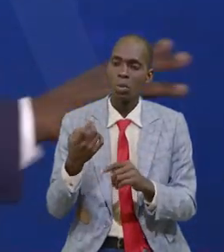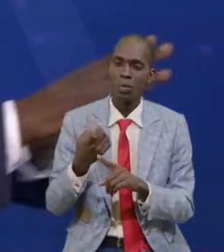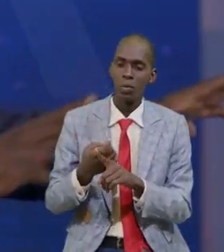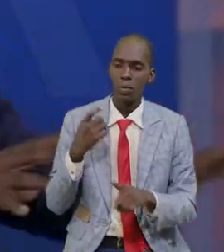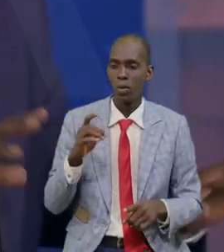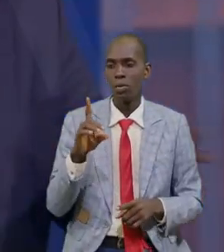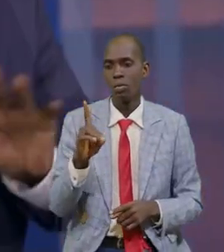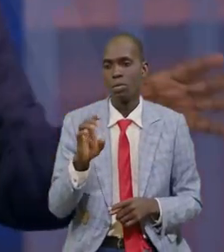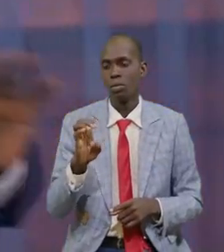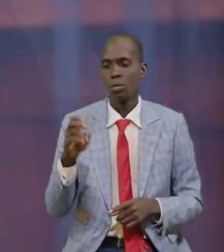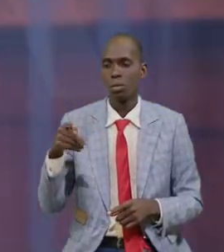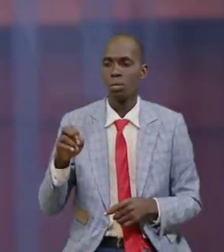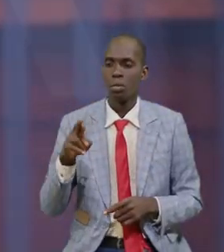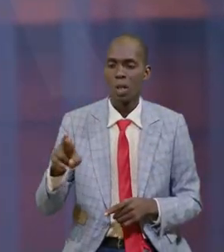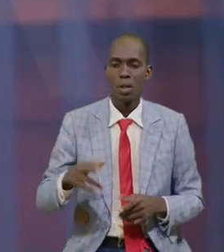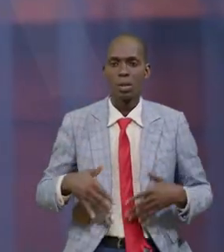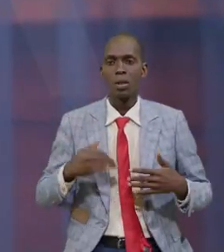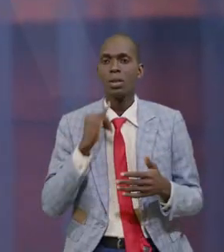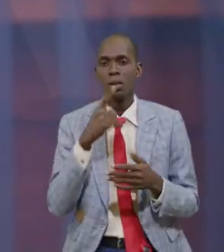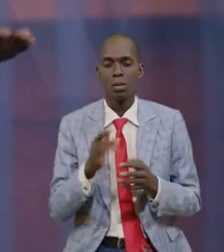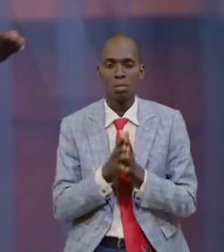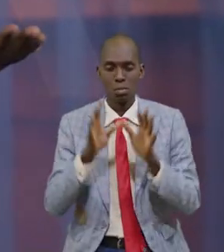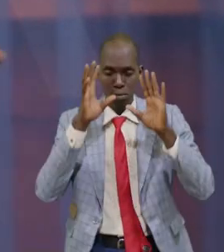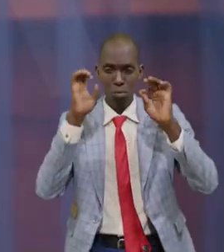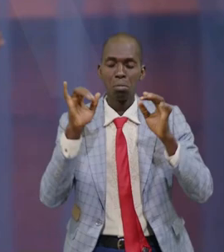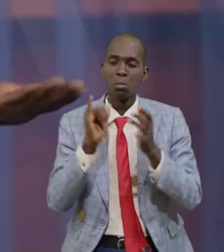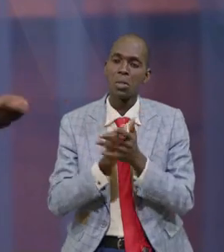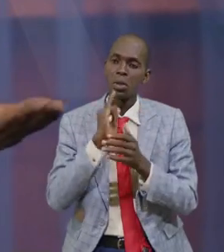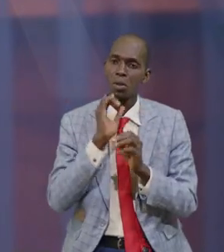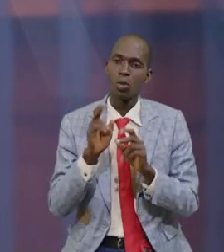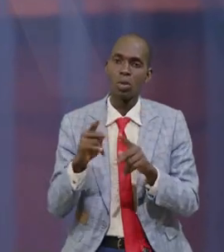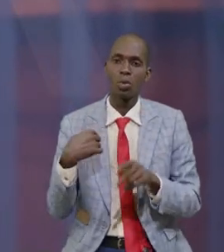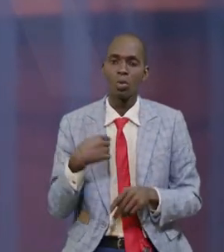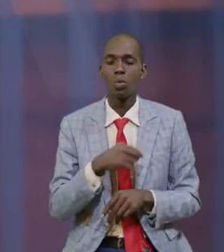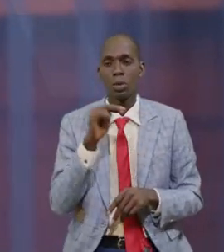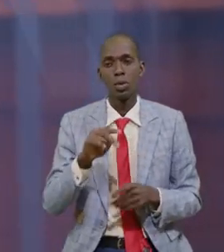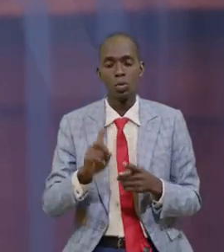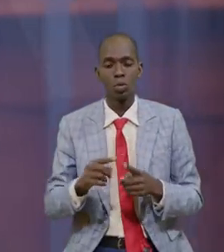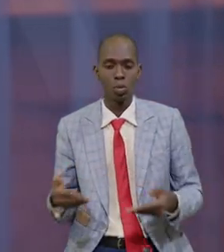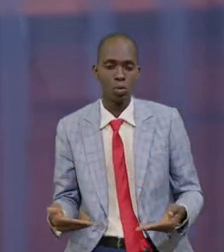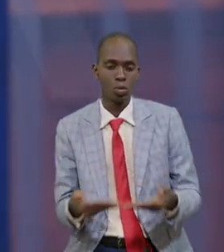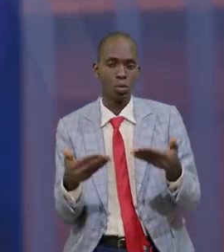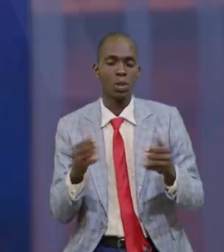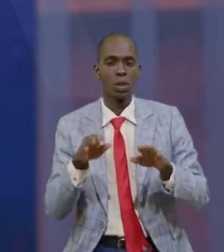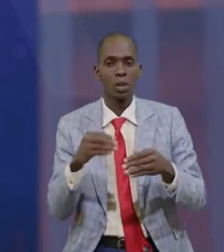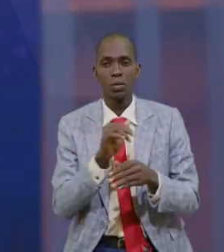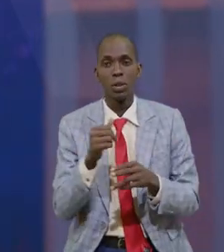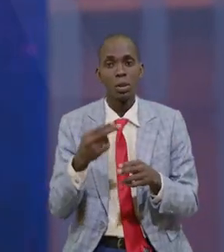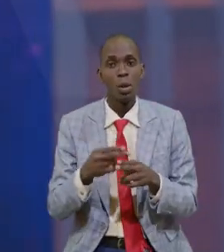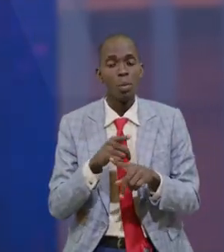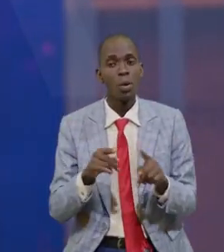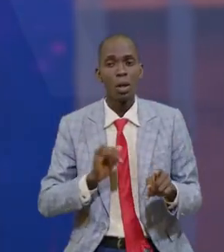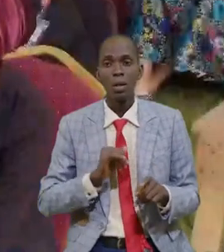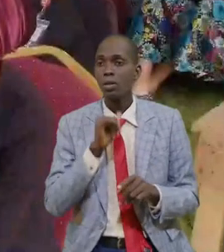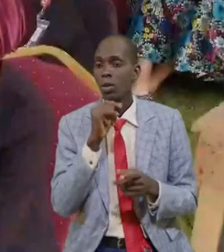the general superintendent of this and that. That's all right. We have to introduce somebody and give a name, but I didn't come here in the name